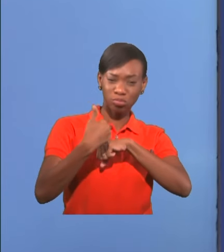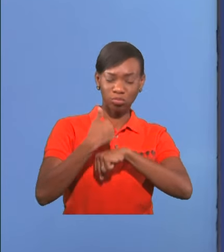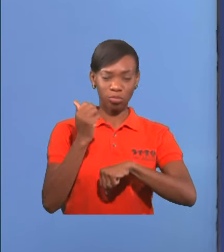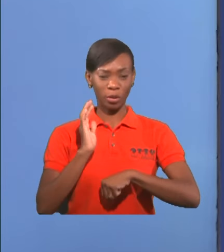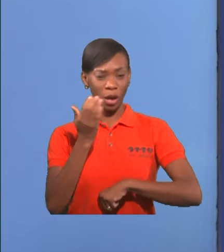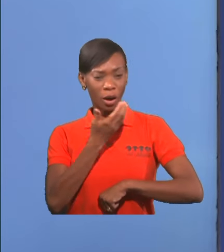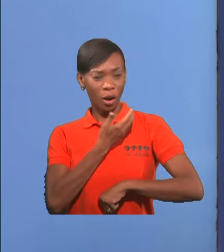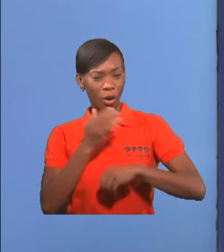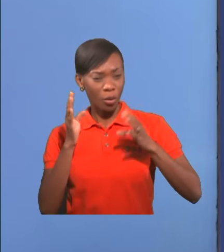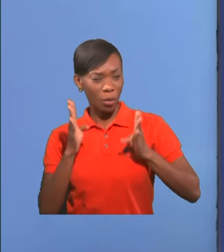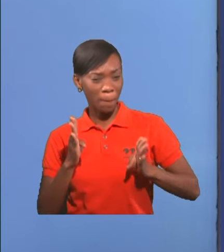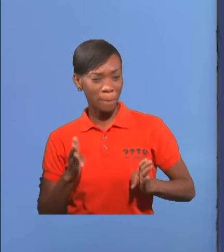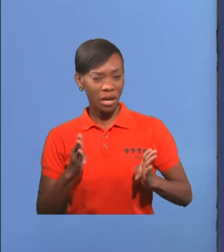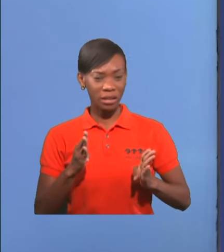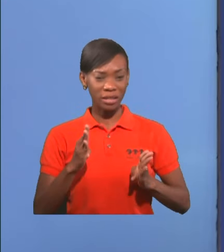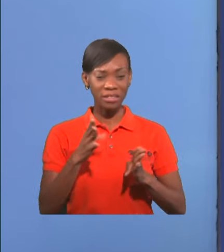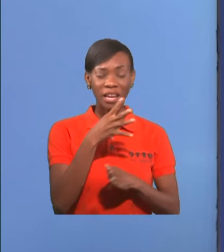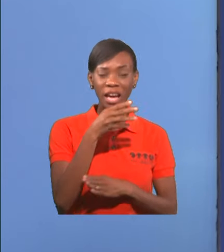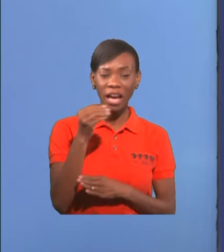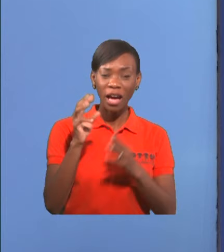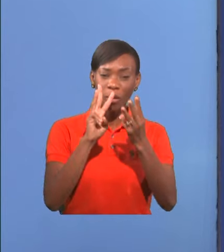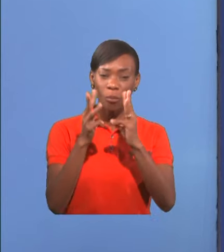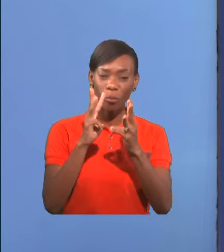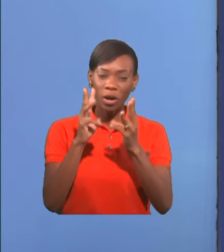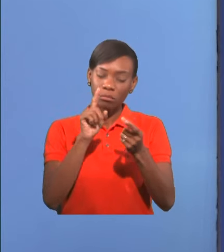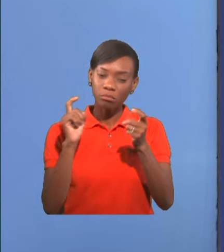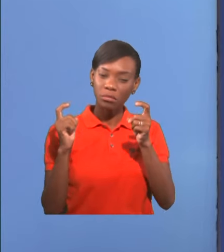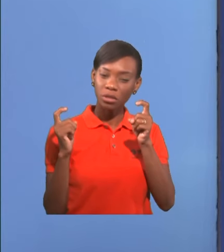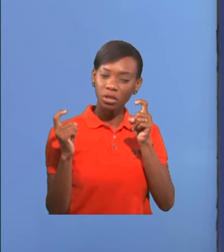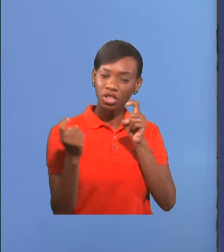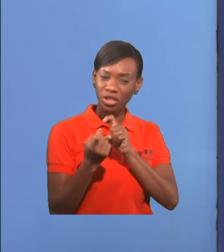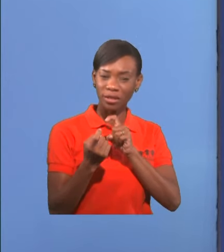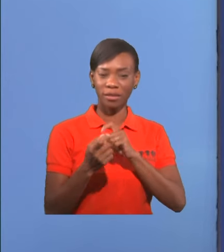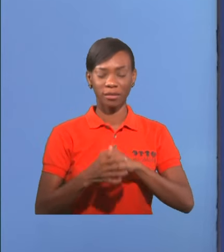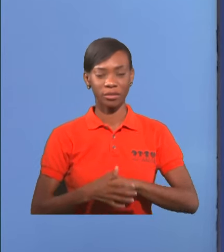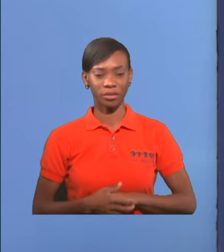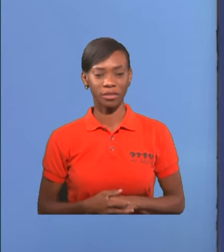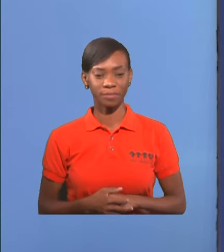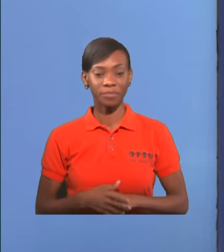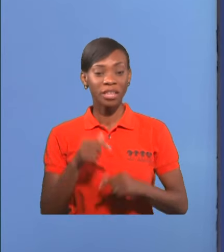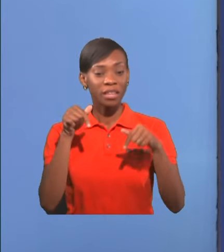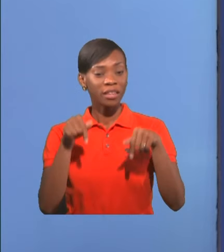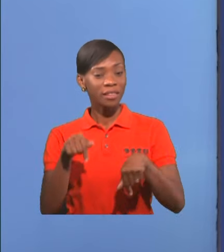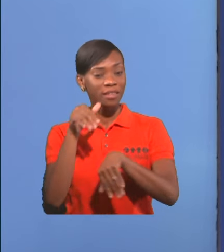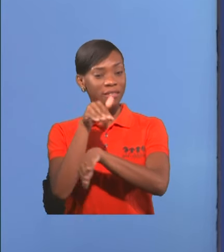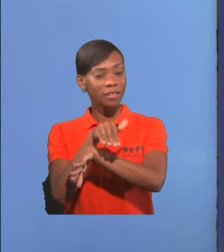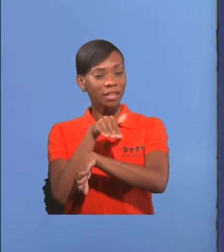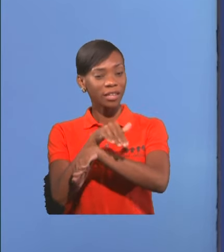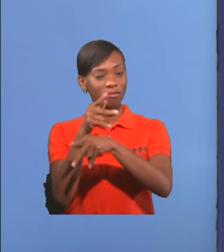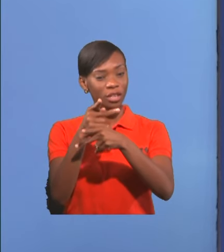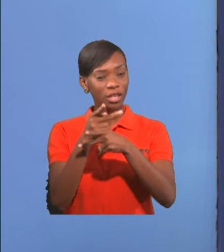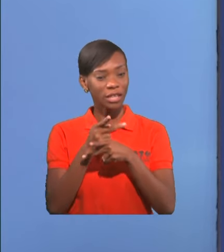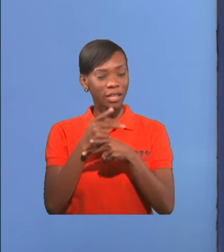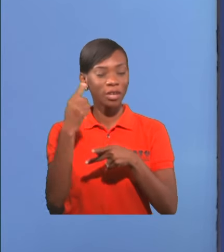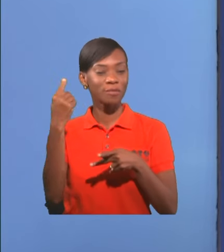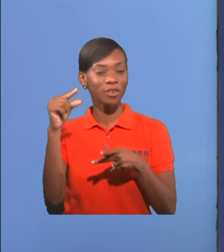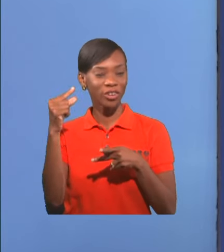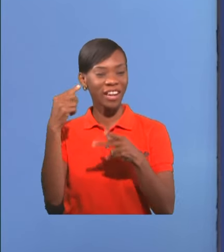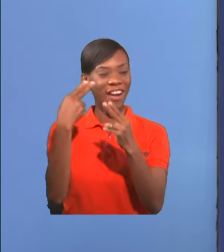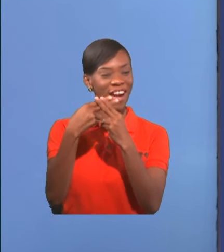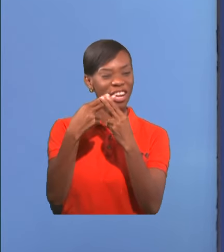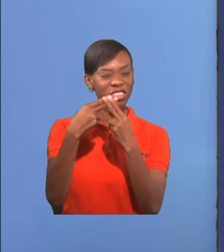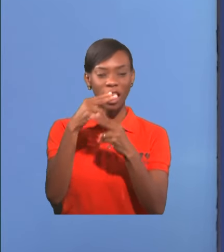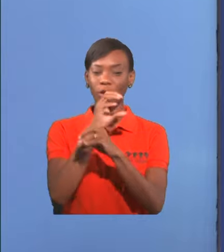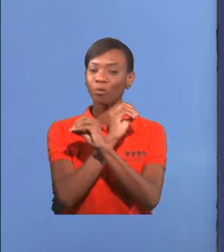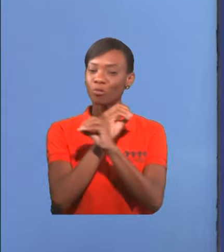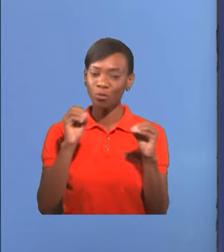well as accelerates the climate change crisis, nature and biodiversity loss. Tonight's Keeping It Green introduces us to hashtag Zero Waste.